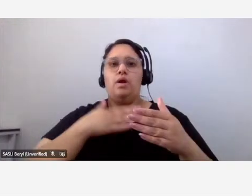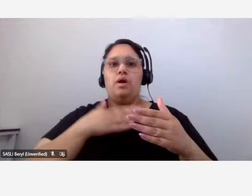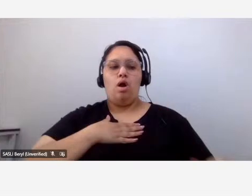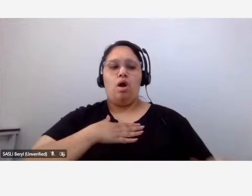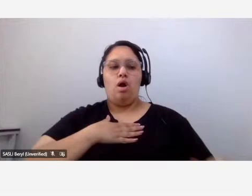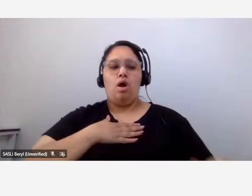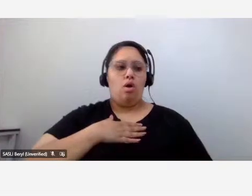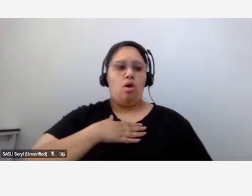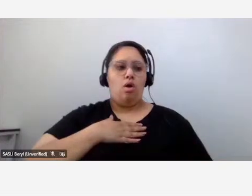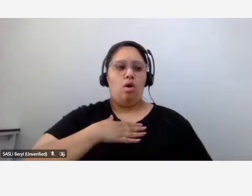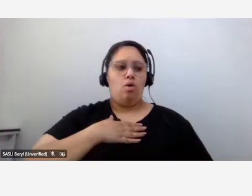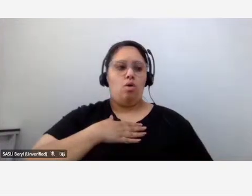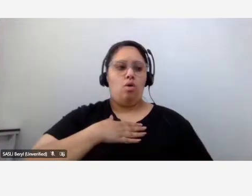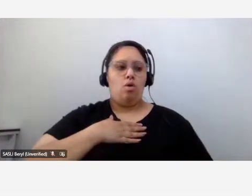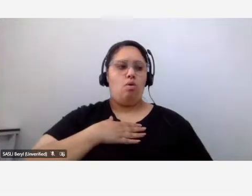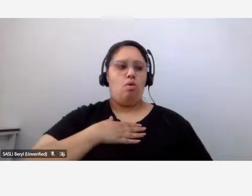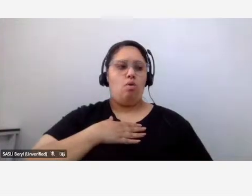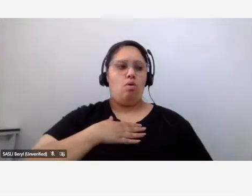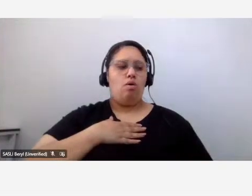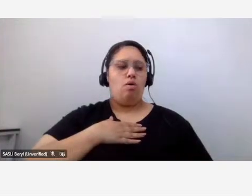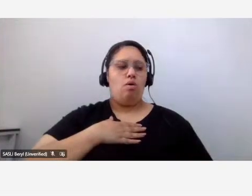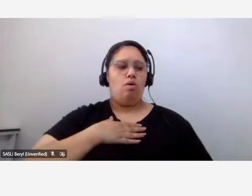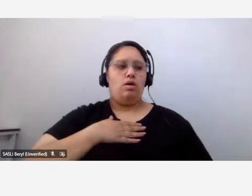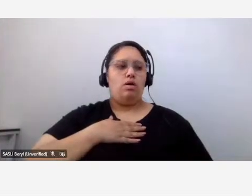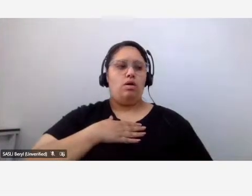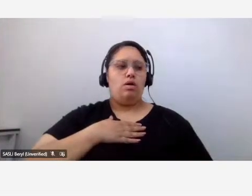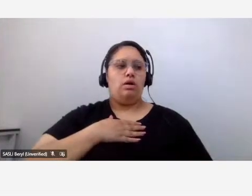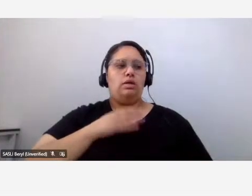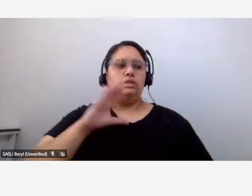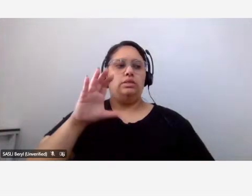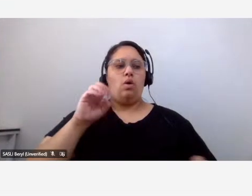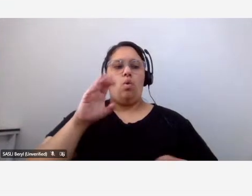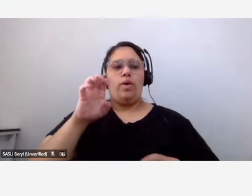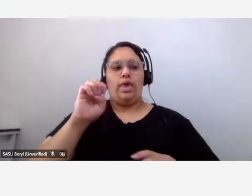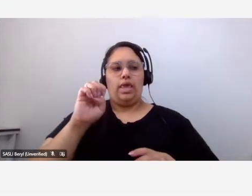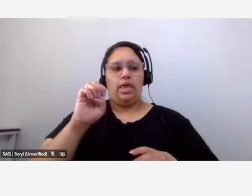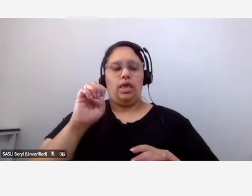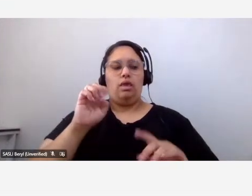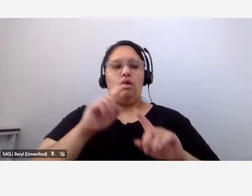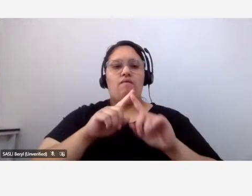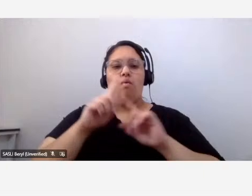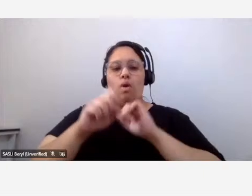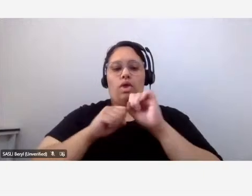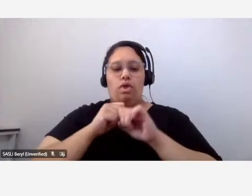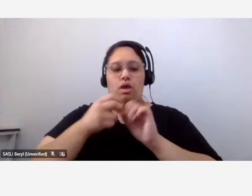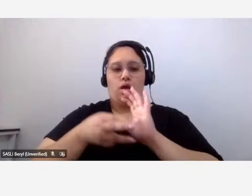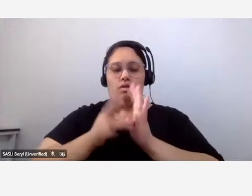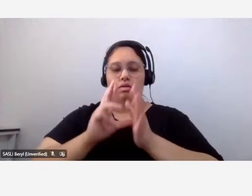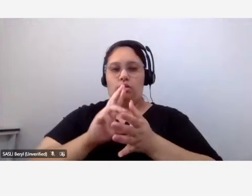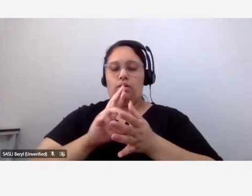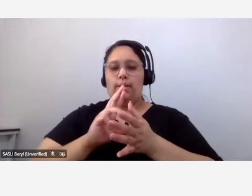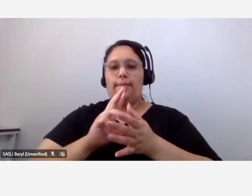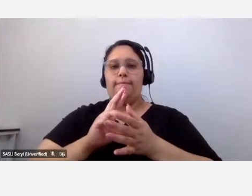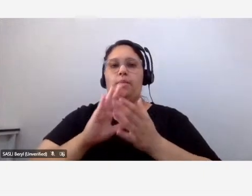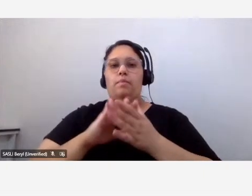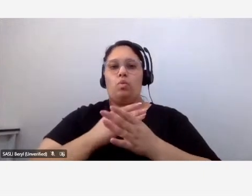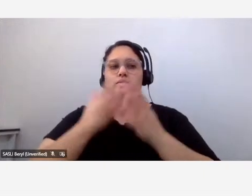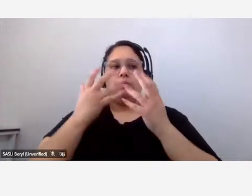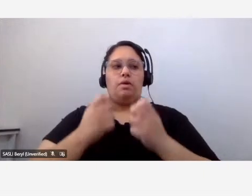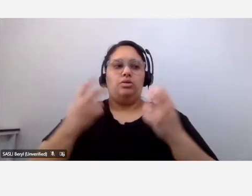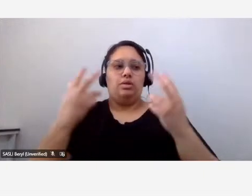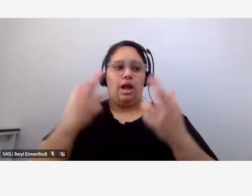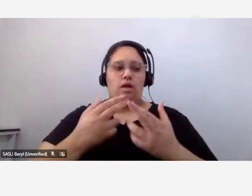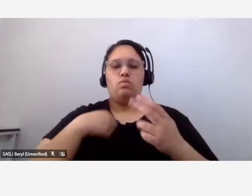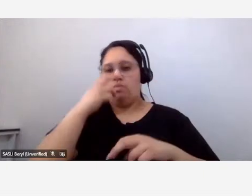it impacted quite significantly on our COE. For the year under review, because of the budget cuts, we